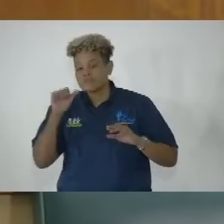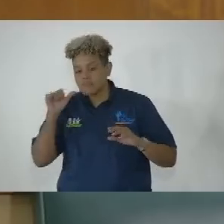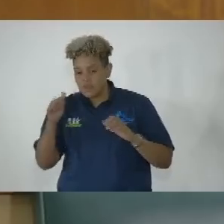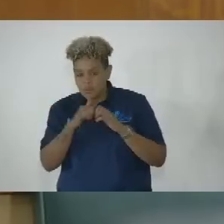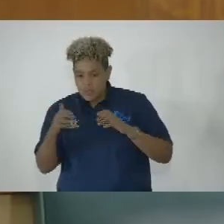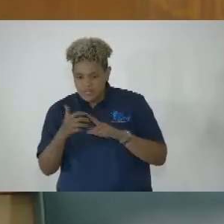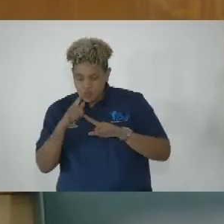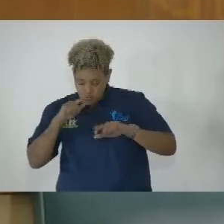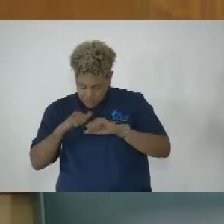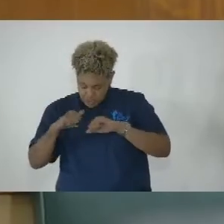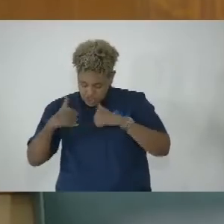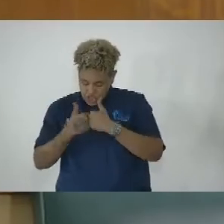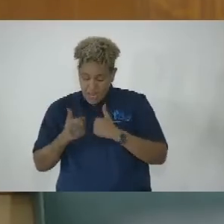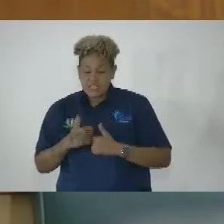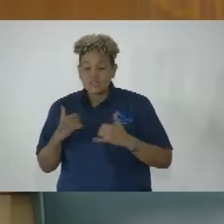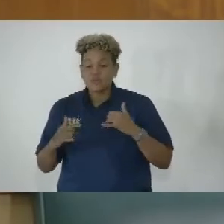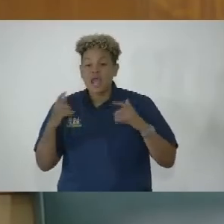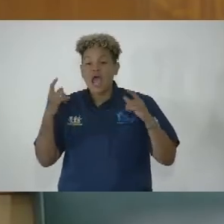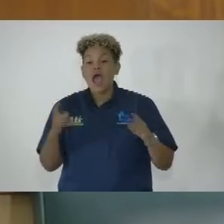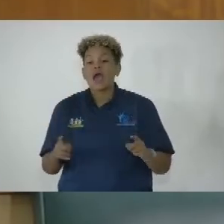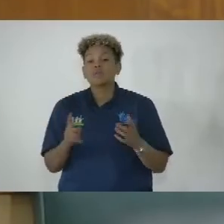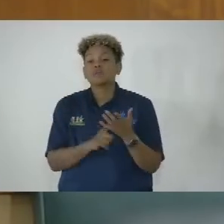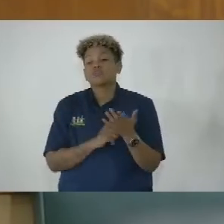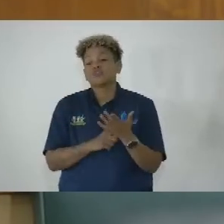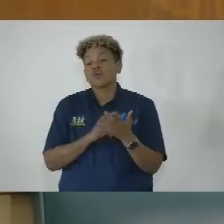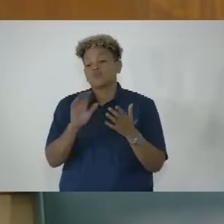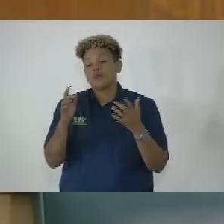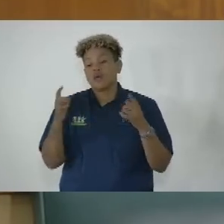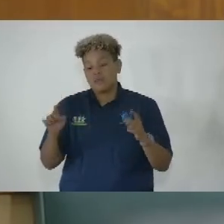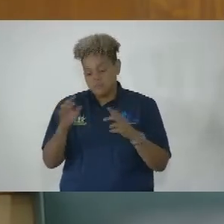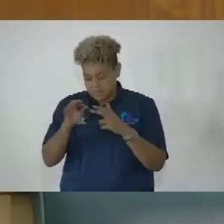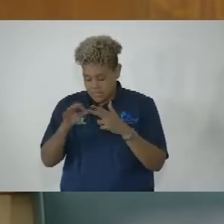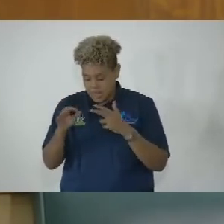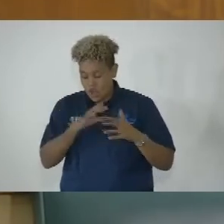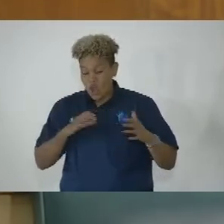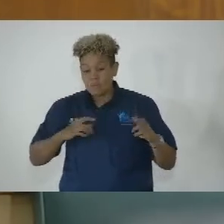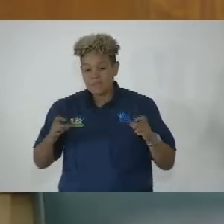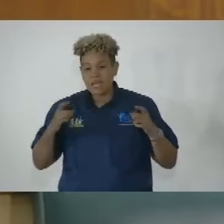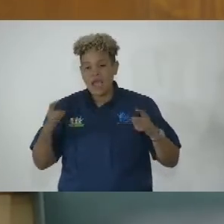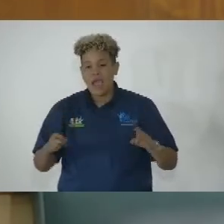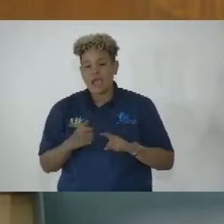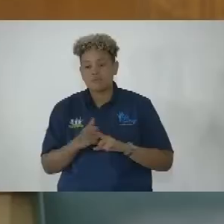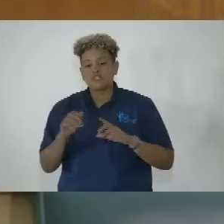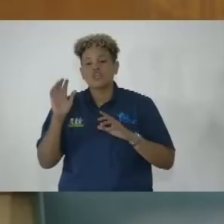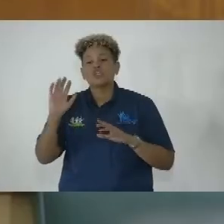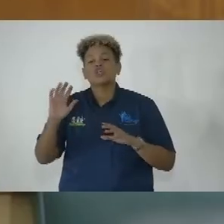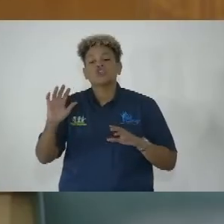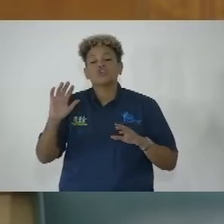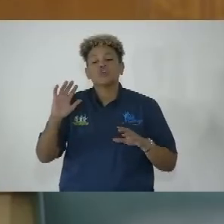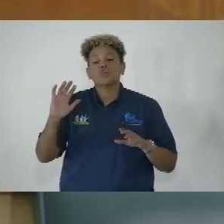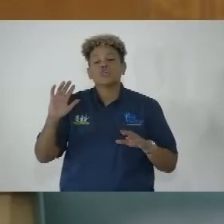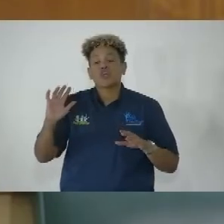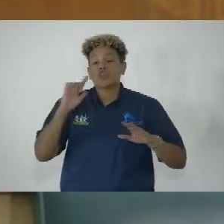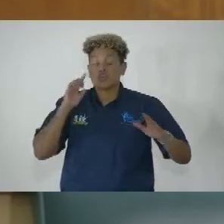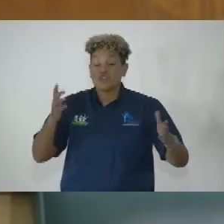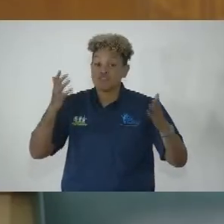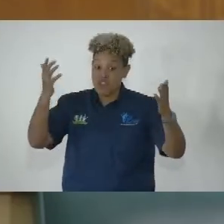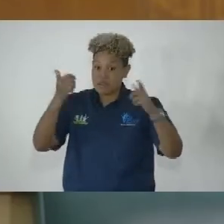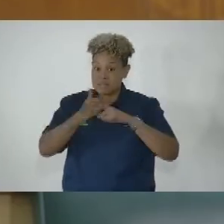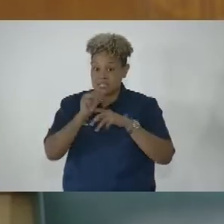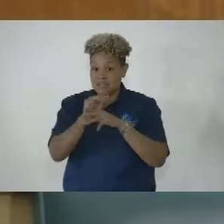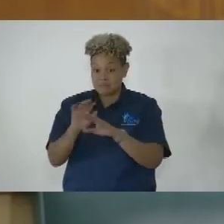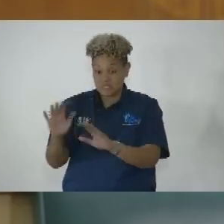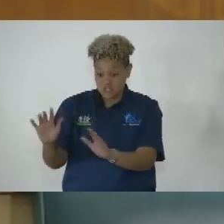notwithstanding the challenges which happen sometimes. But it was your recommendation,